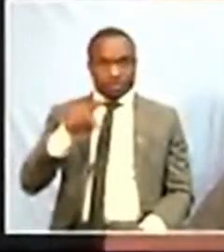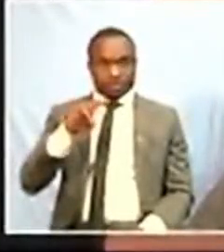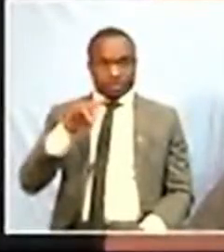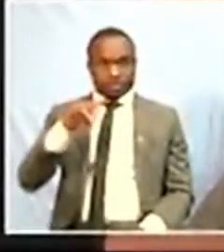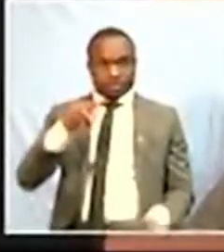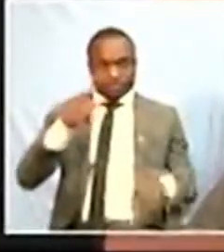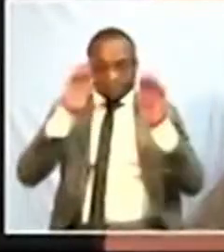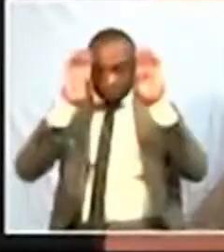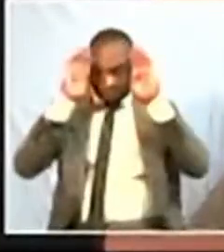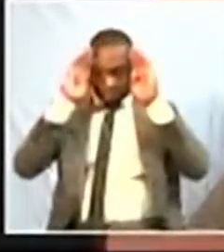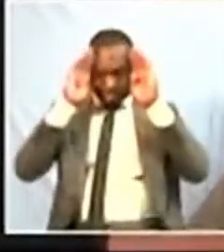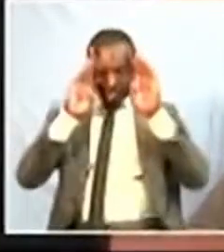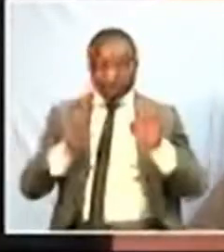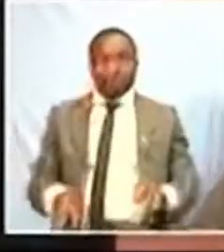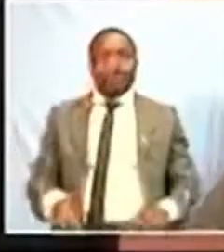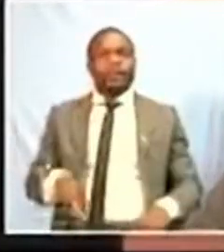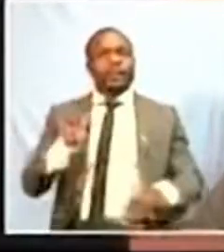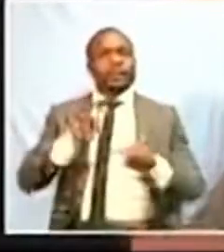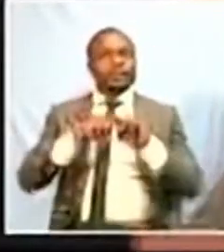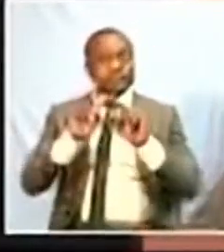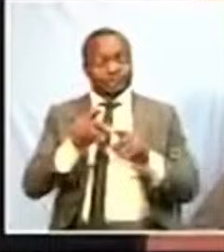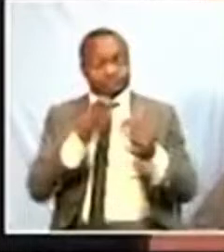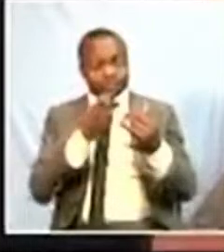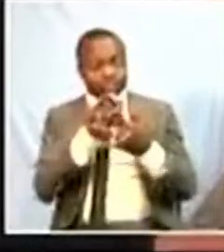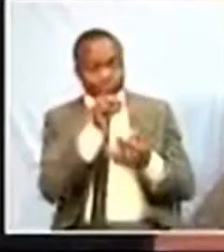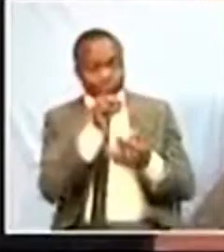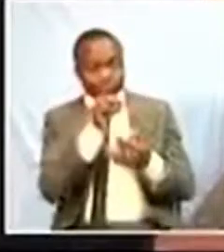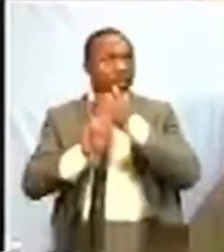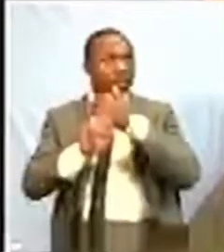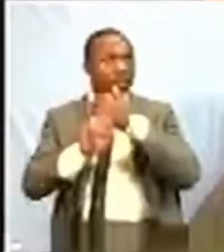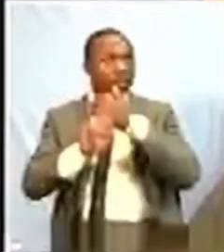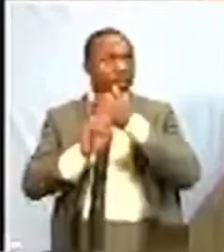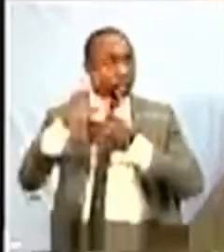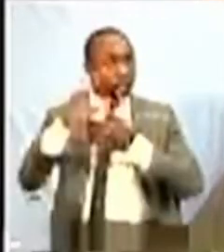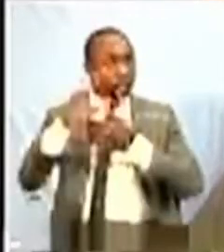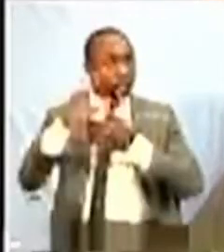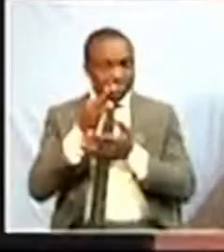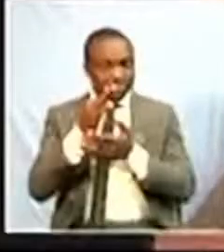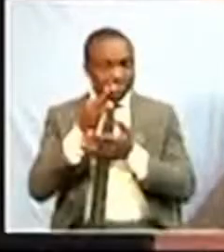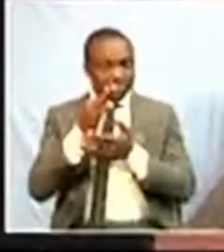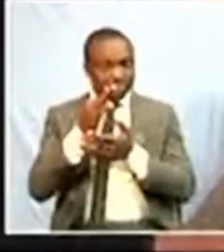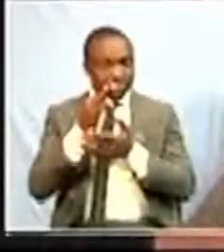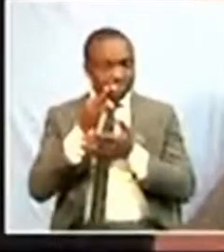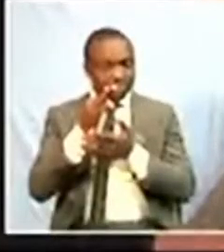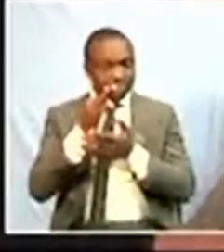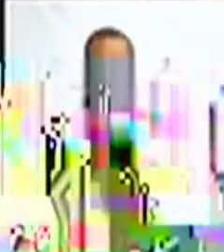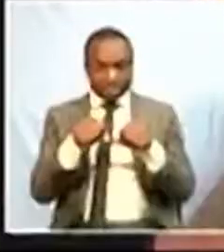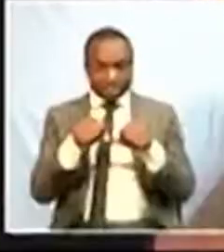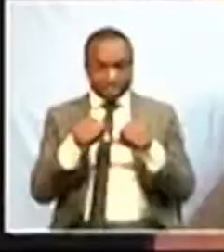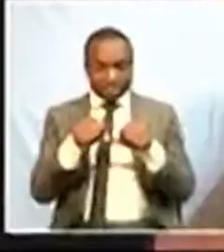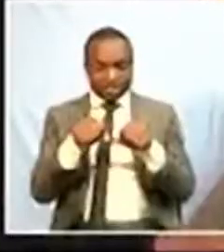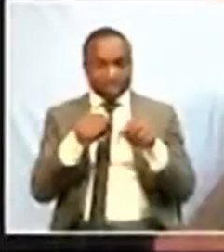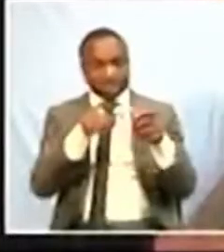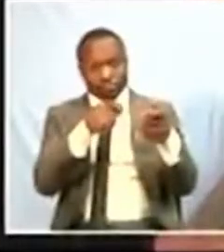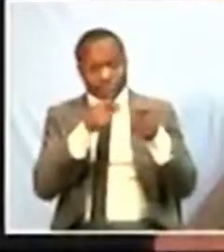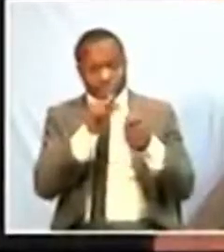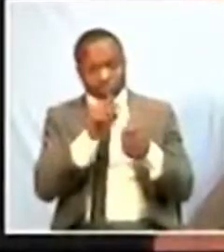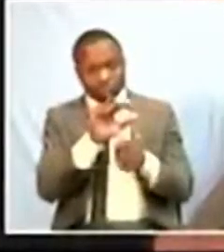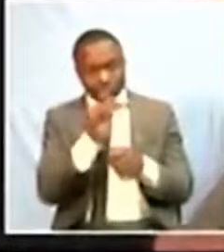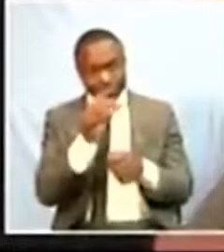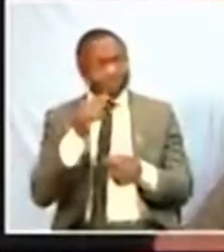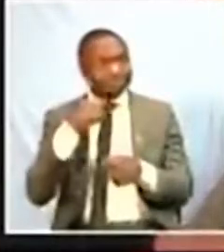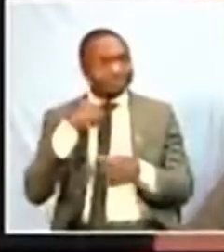Kalulushi. Chair, through you, I'm a bit taken aback. I was